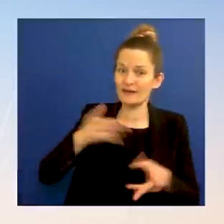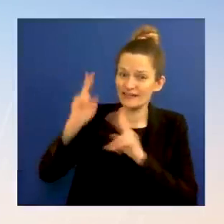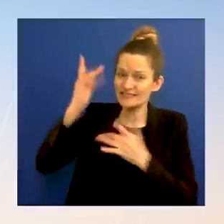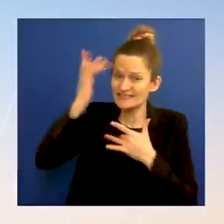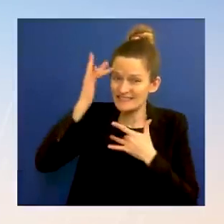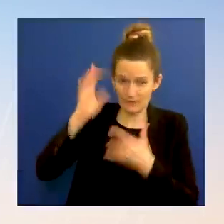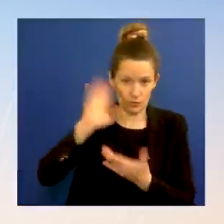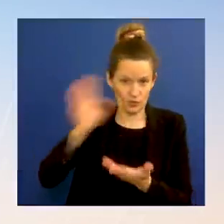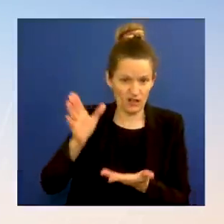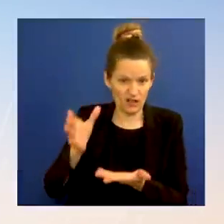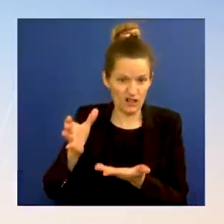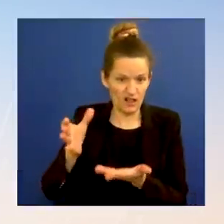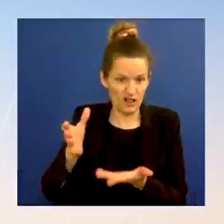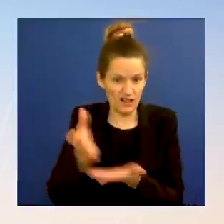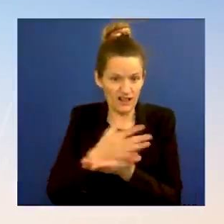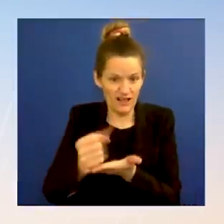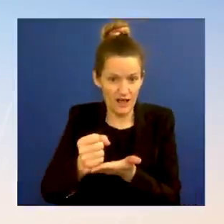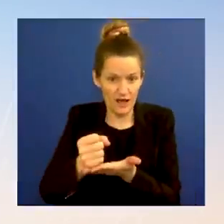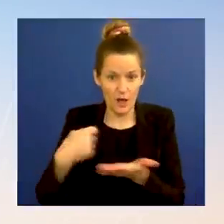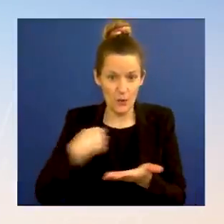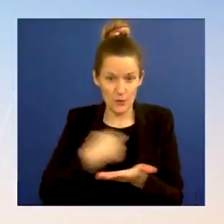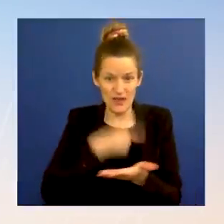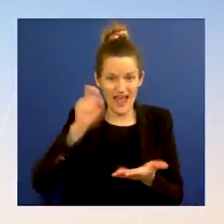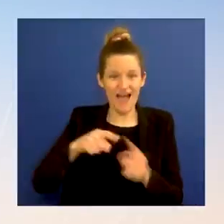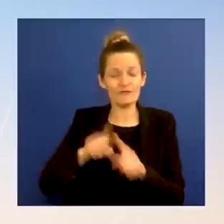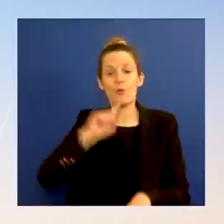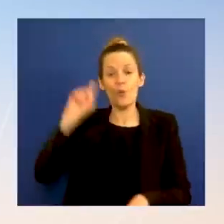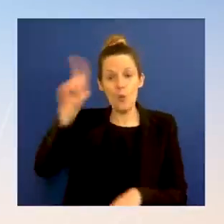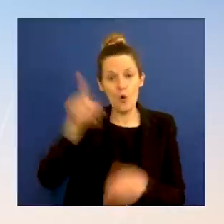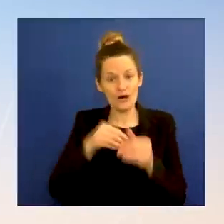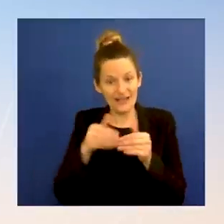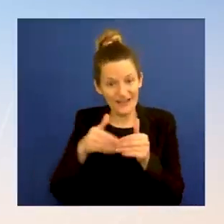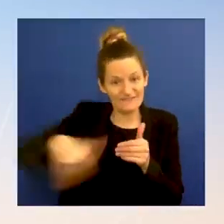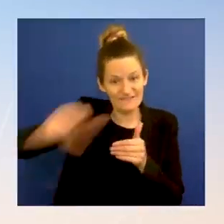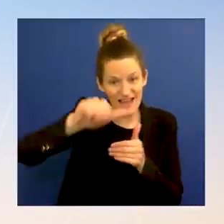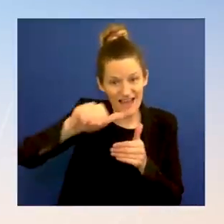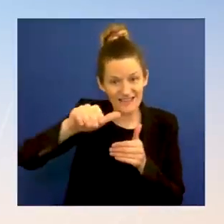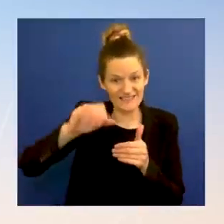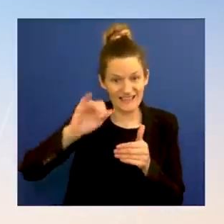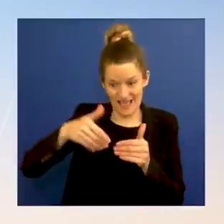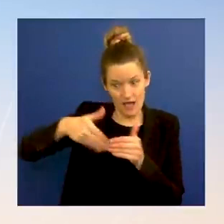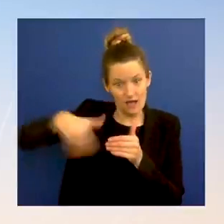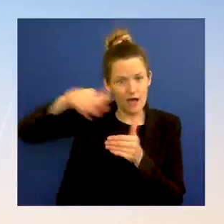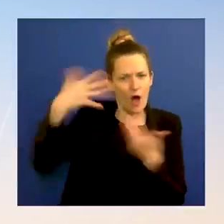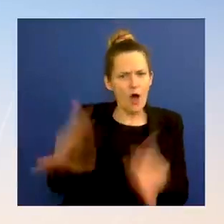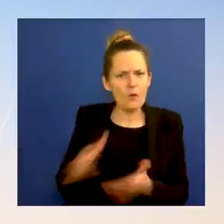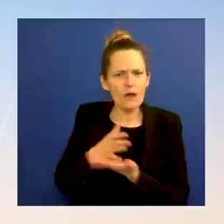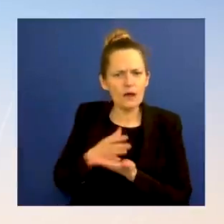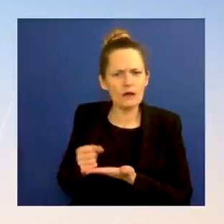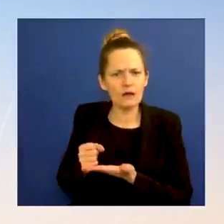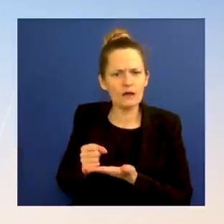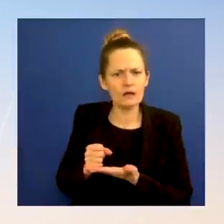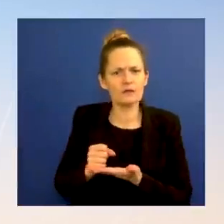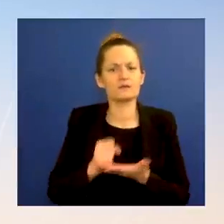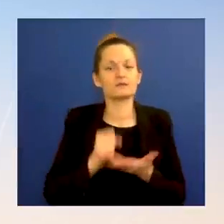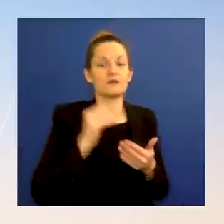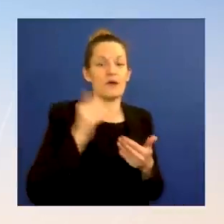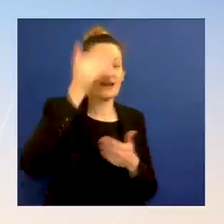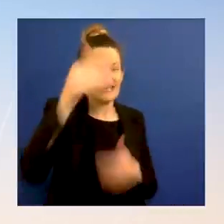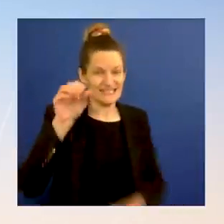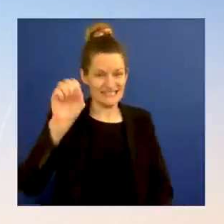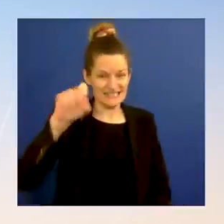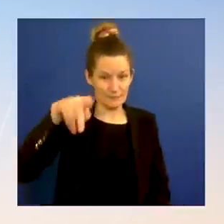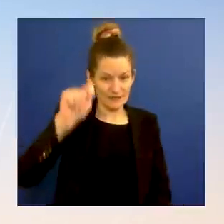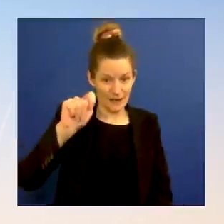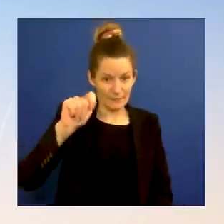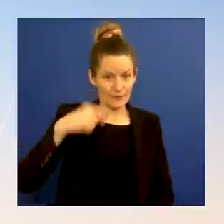you have them when they're needed, when you run out of stock. By September, we anticipate our supply of oral antivirals will run out if additional